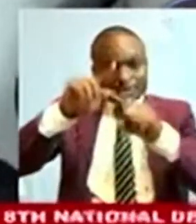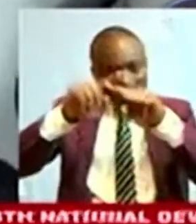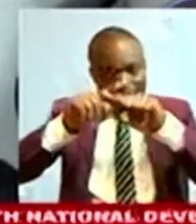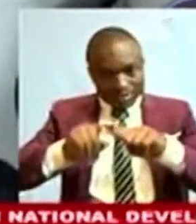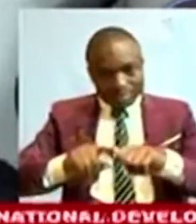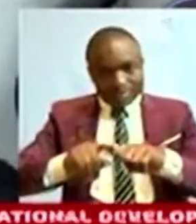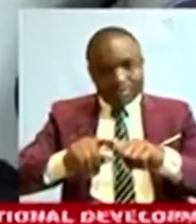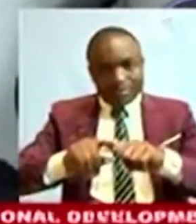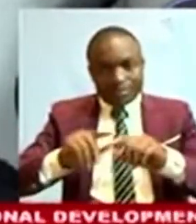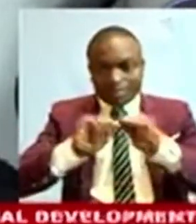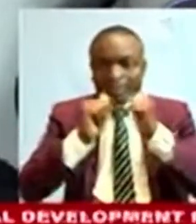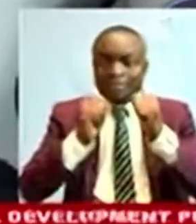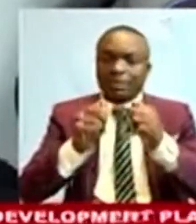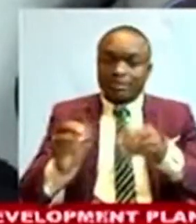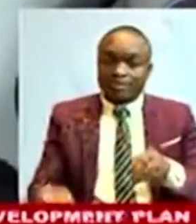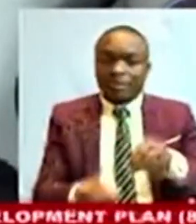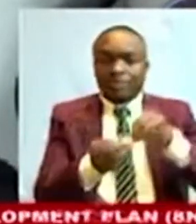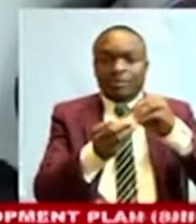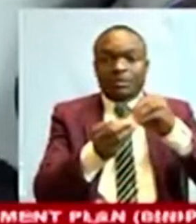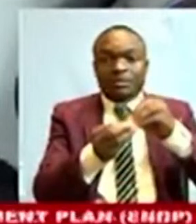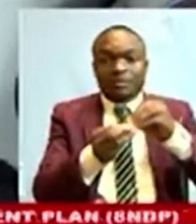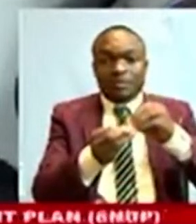with HIV and AIDS.